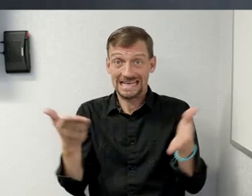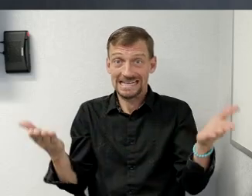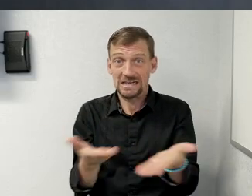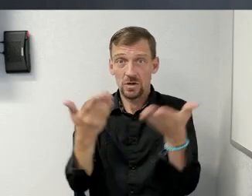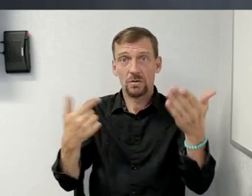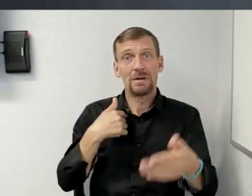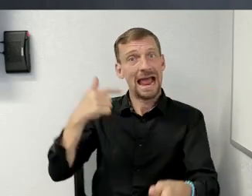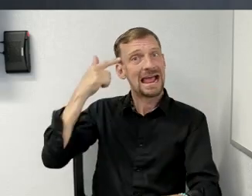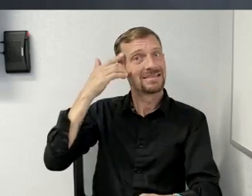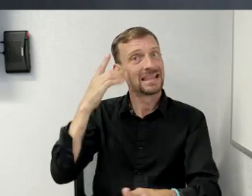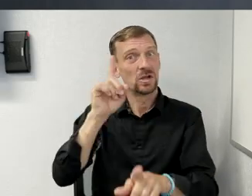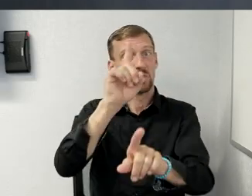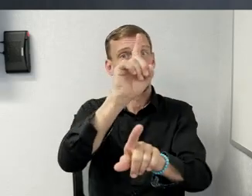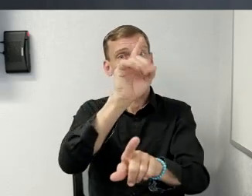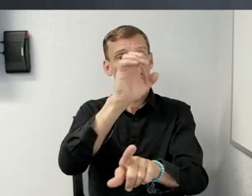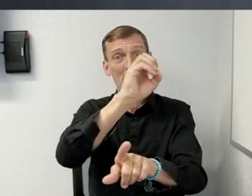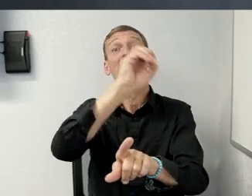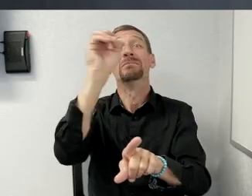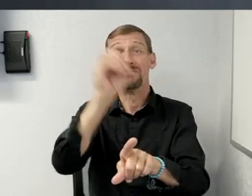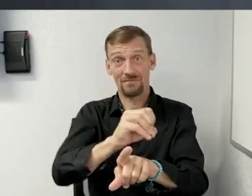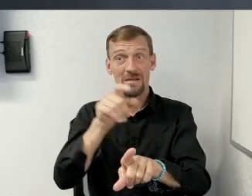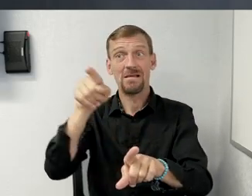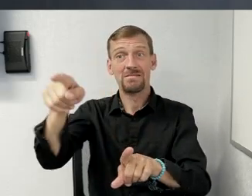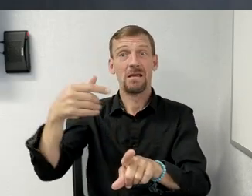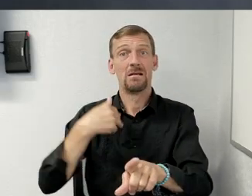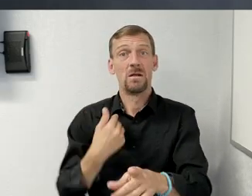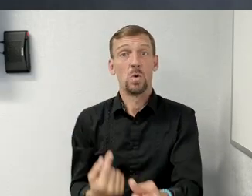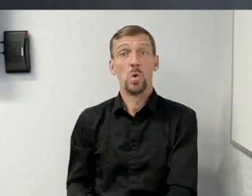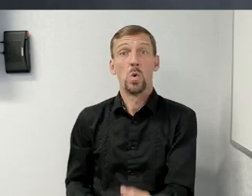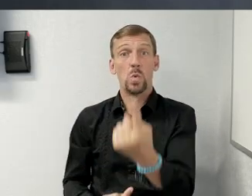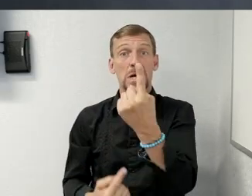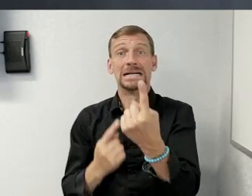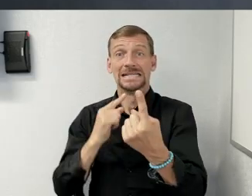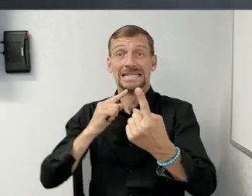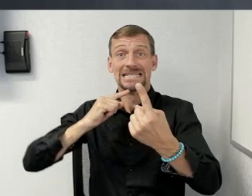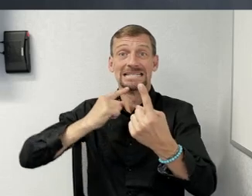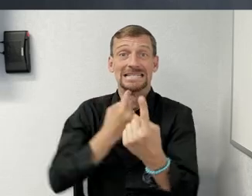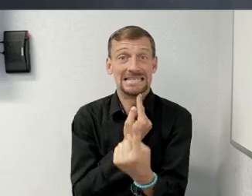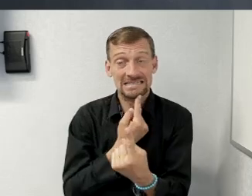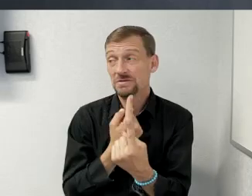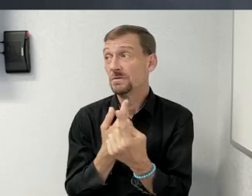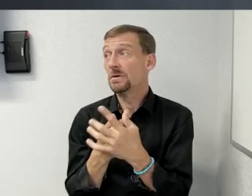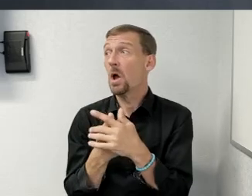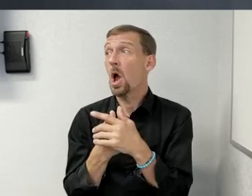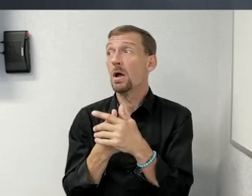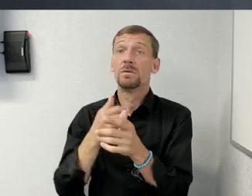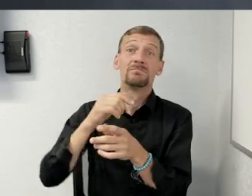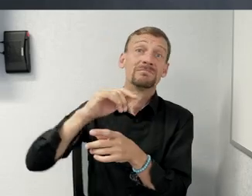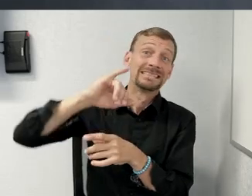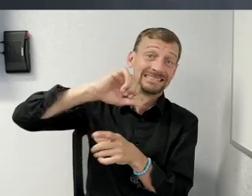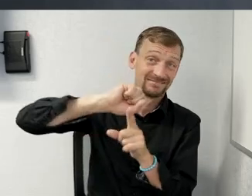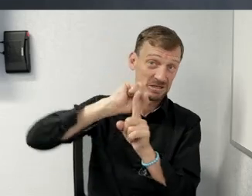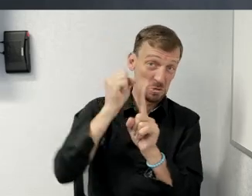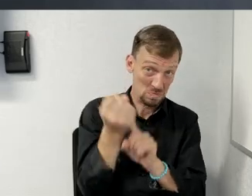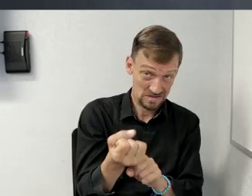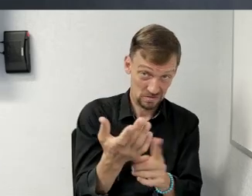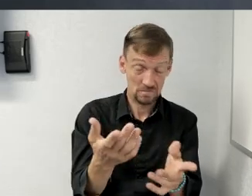say almost 100% of them had at least one serious comorbidity or chronic